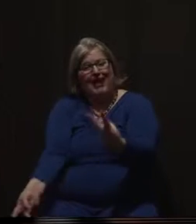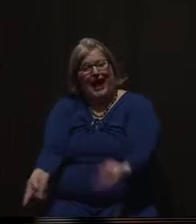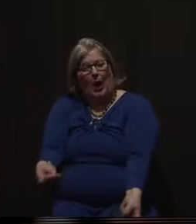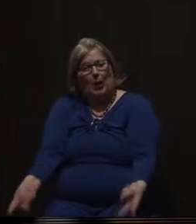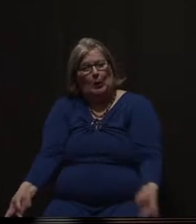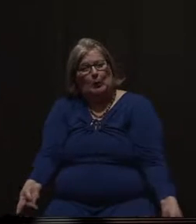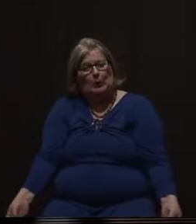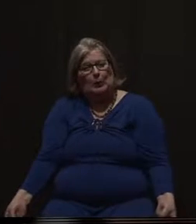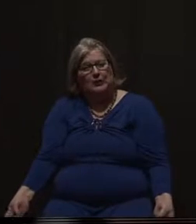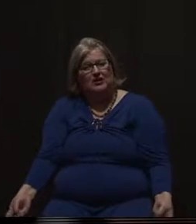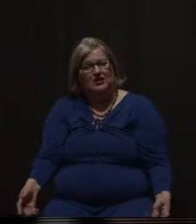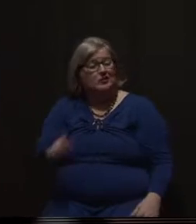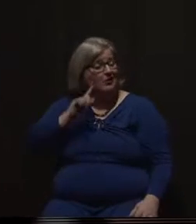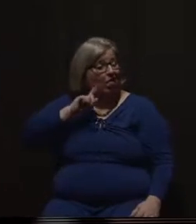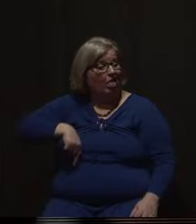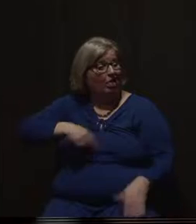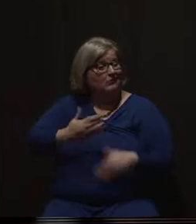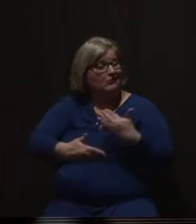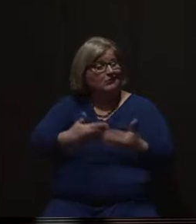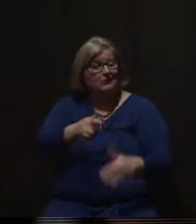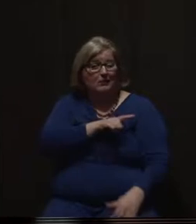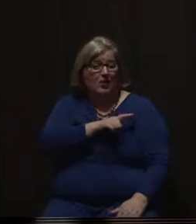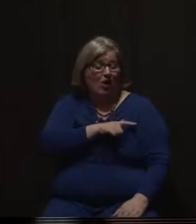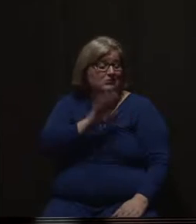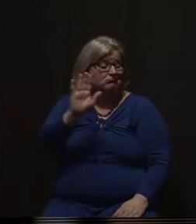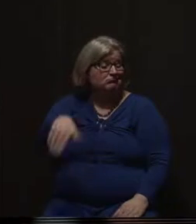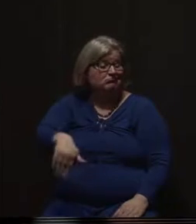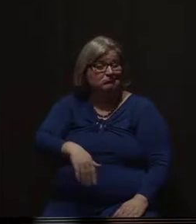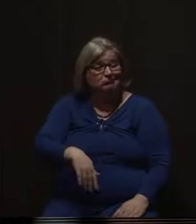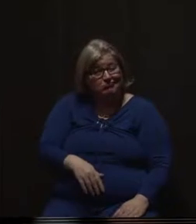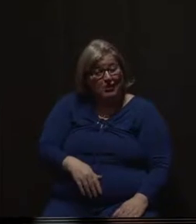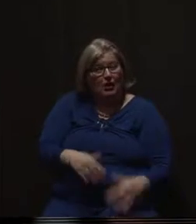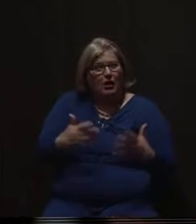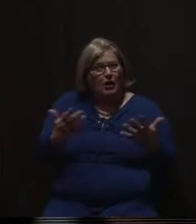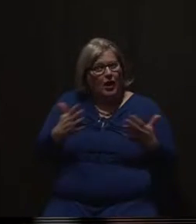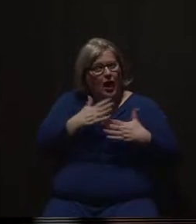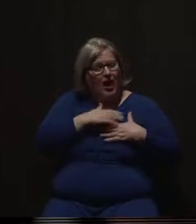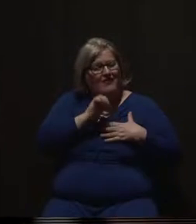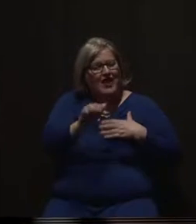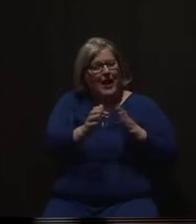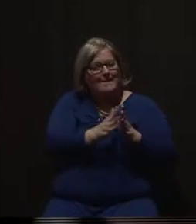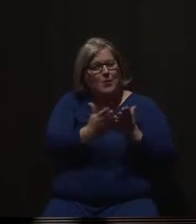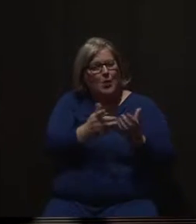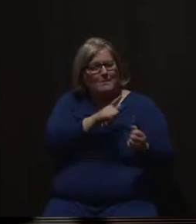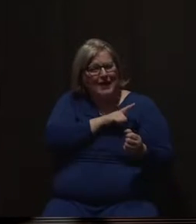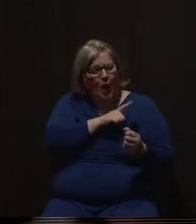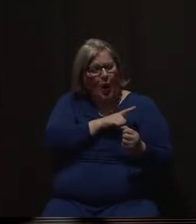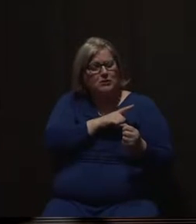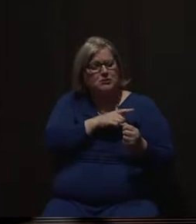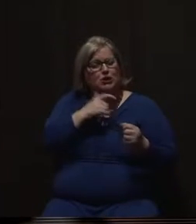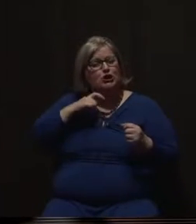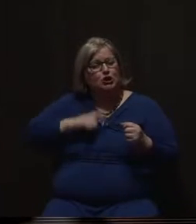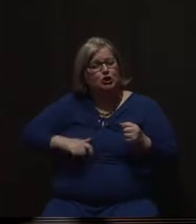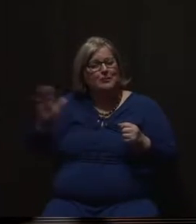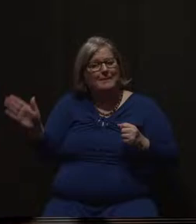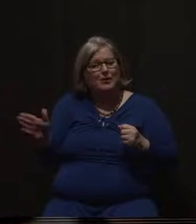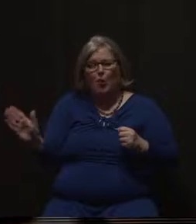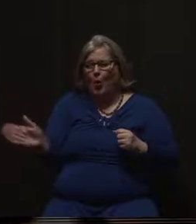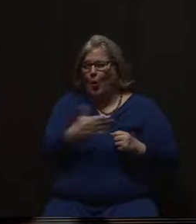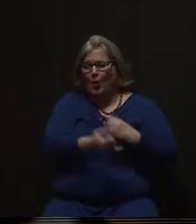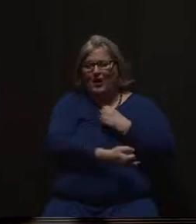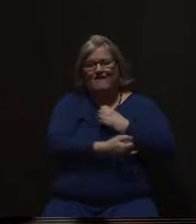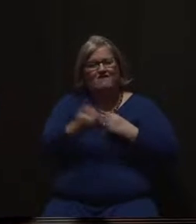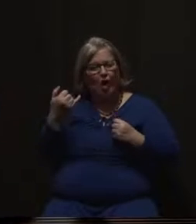it made me unhappy because we're all connected by our vulnerability. Human beings are human because we're all vulnerable. I think that's